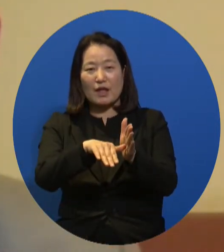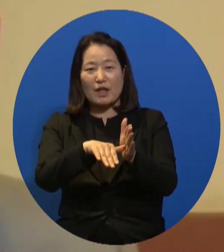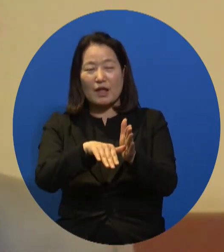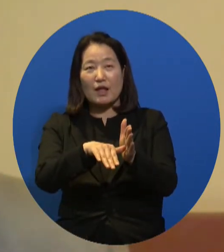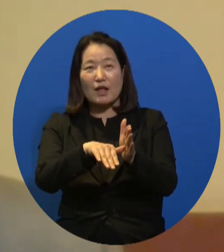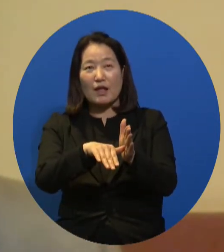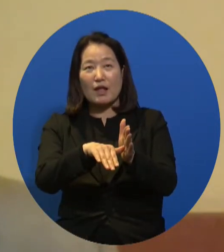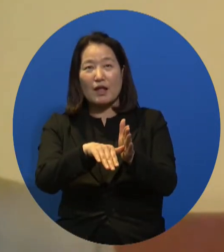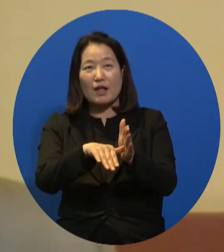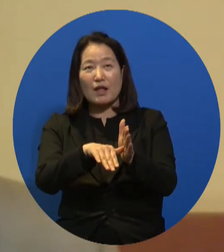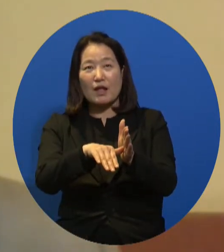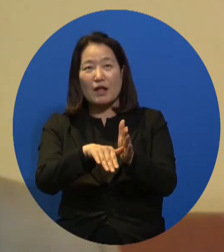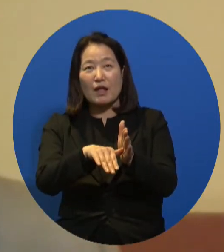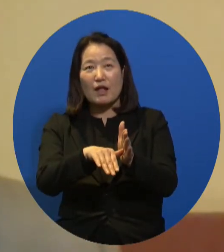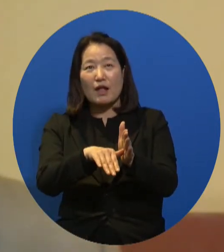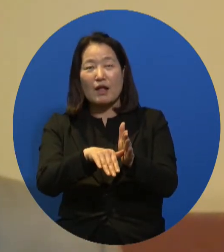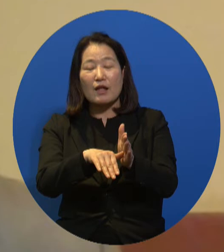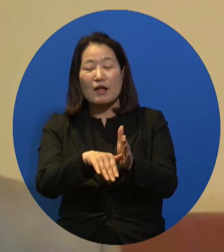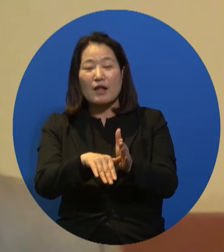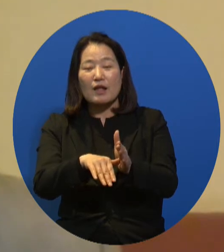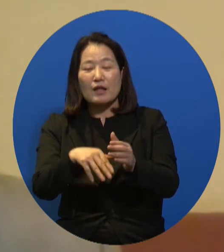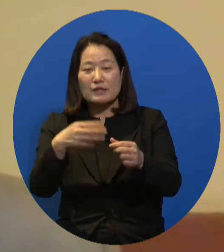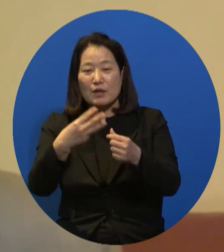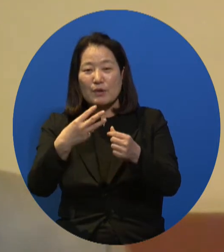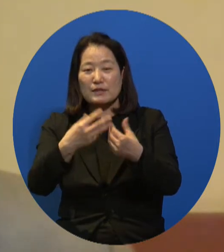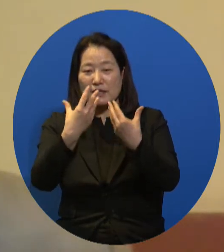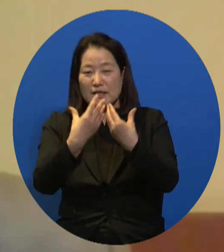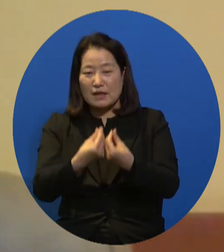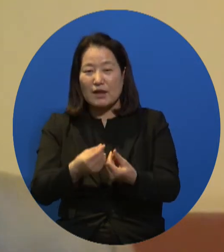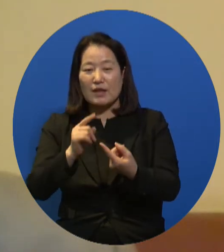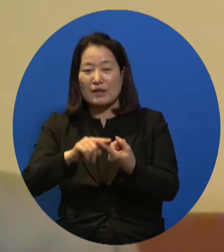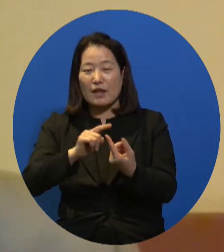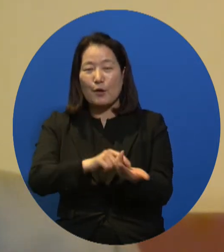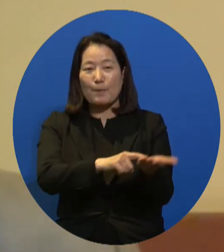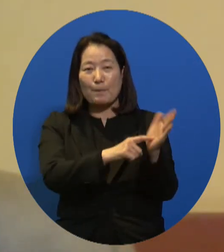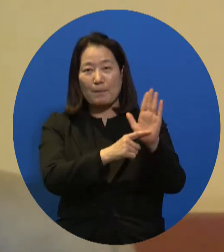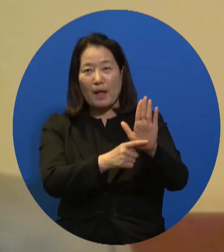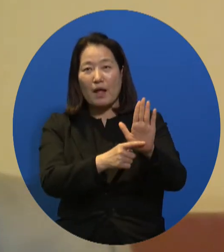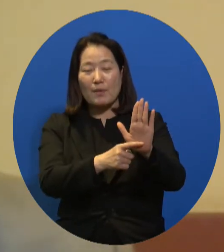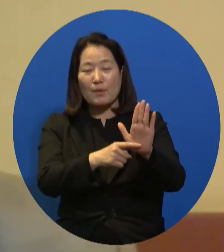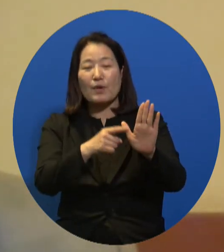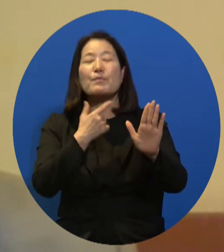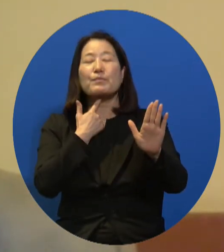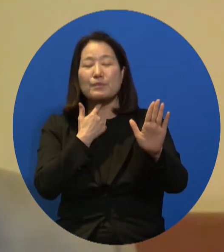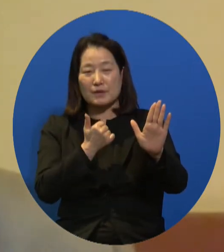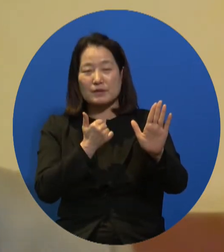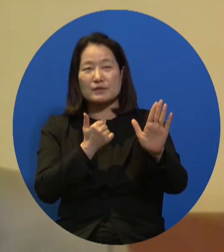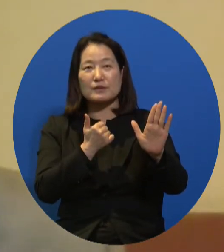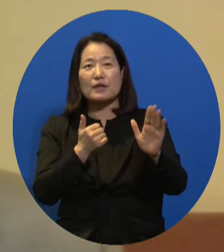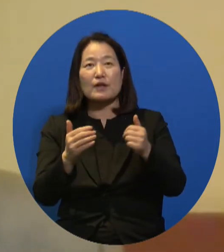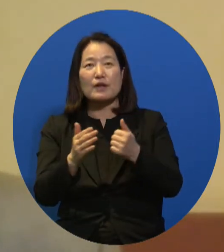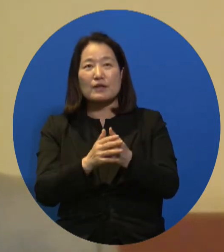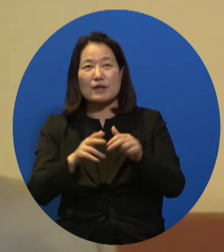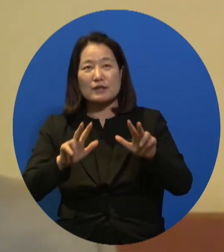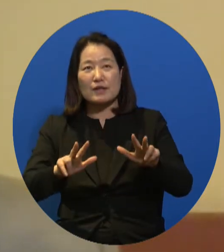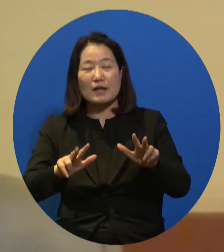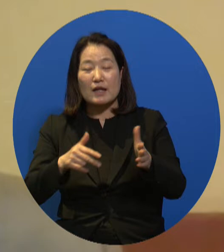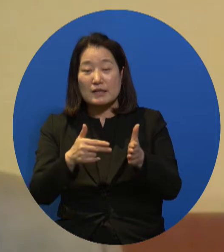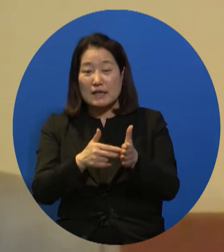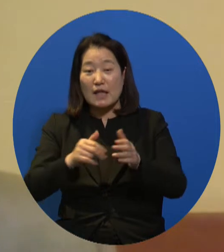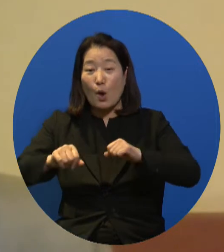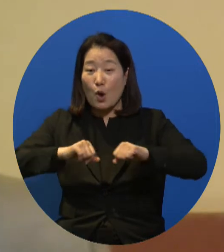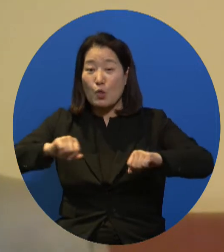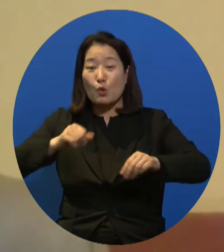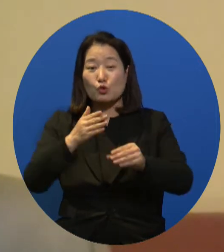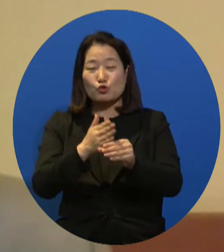Hungary, which was a procedure that was triggered by my organisation. In brief, this third inquiry